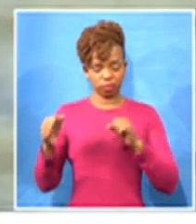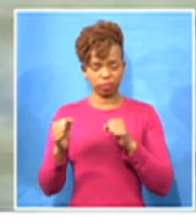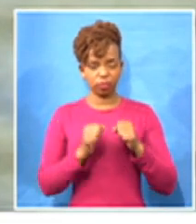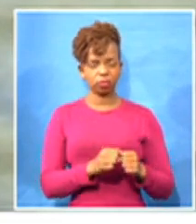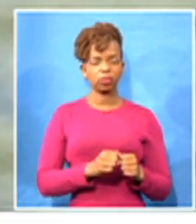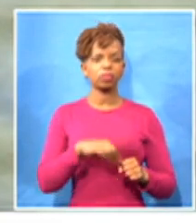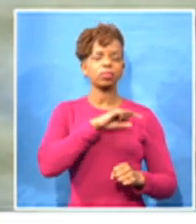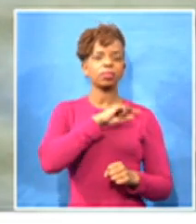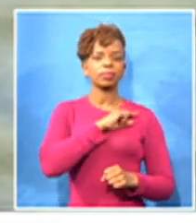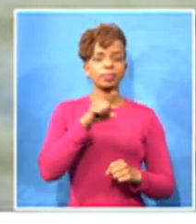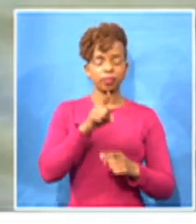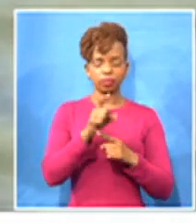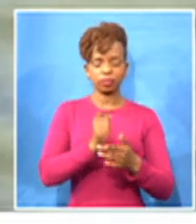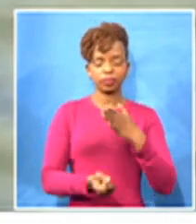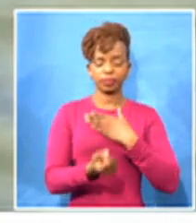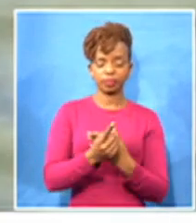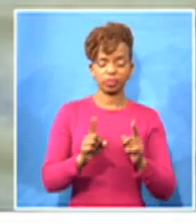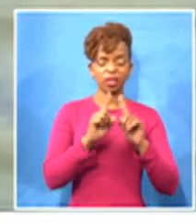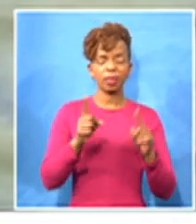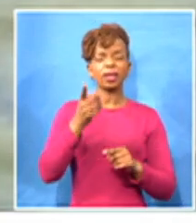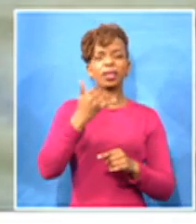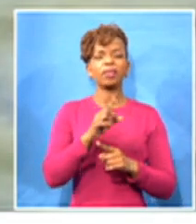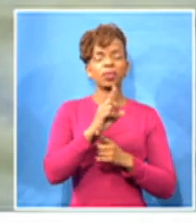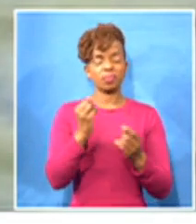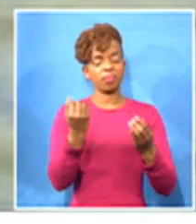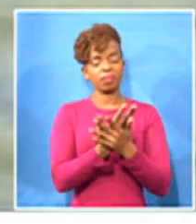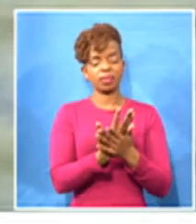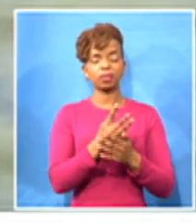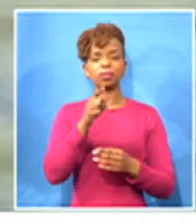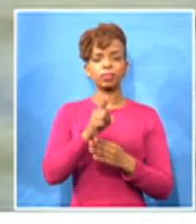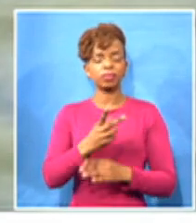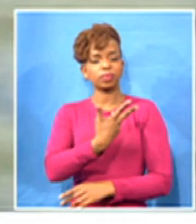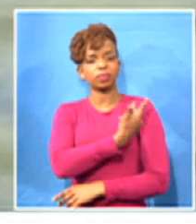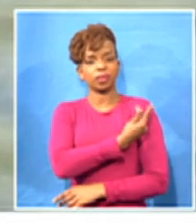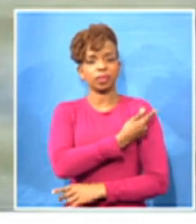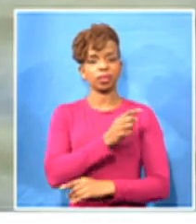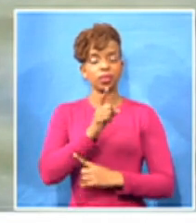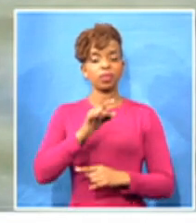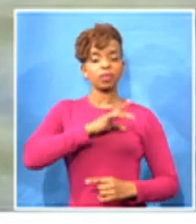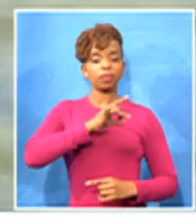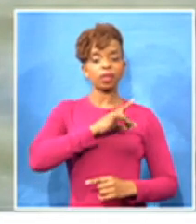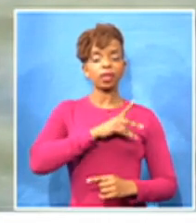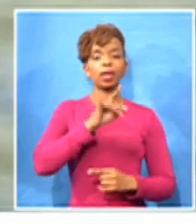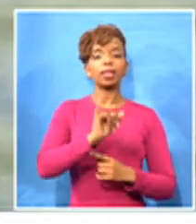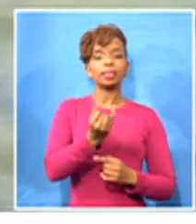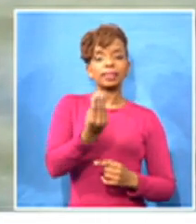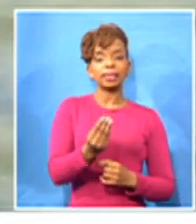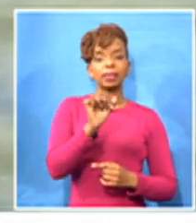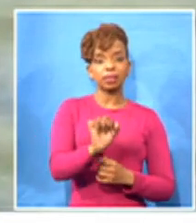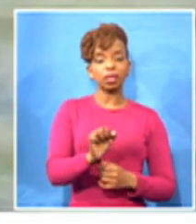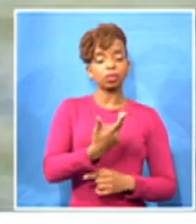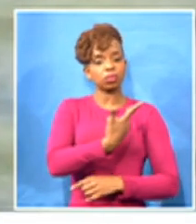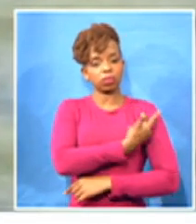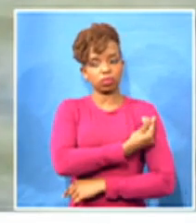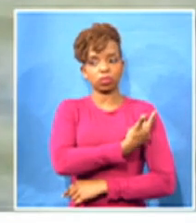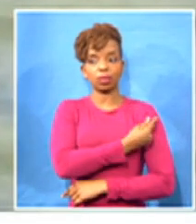optimally. However, if you've missed a vaccine, do not fail to ensure that your child is vaccinated, even